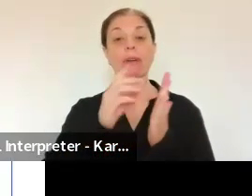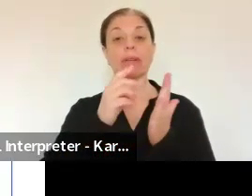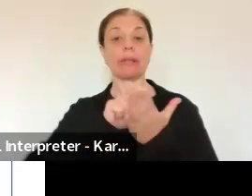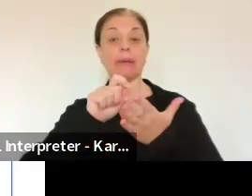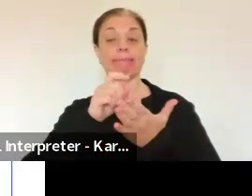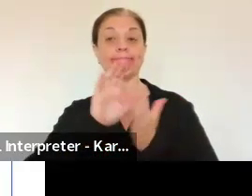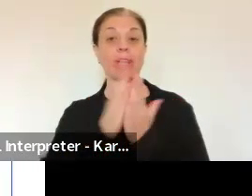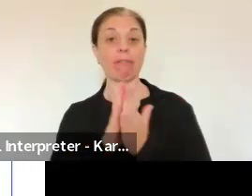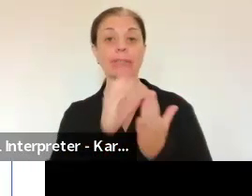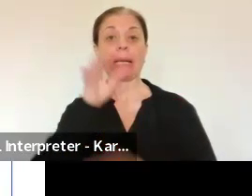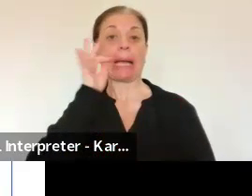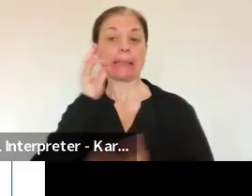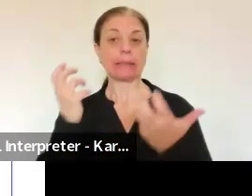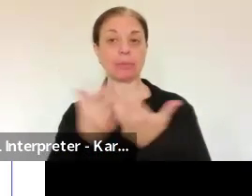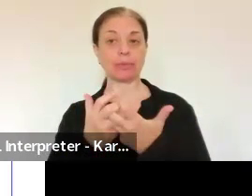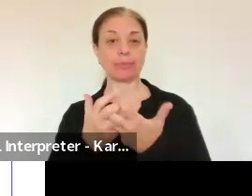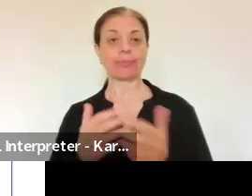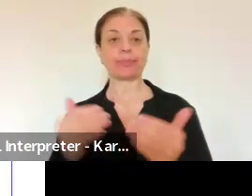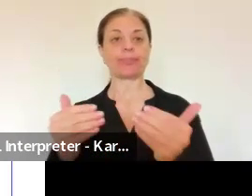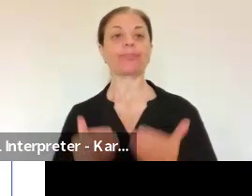cats. Next slide.